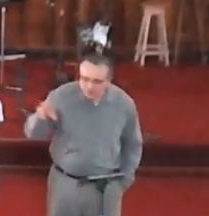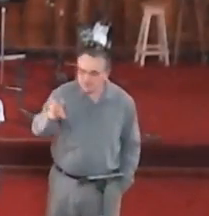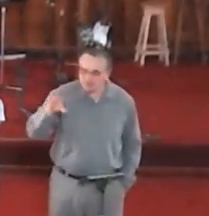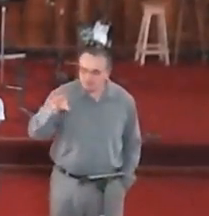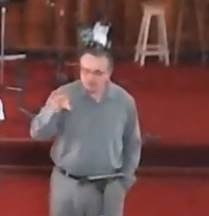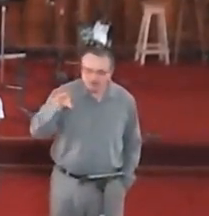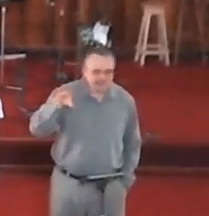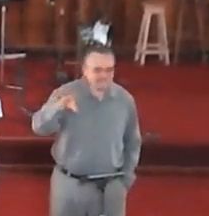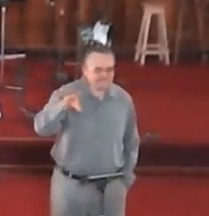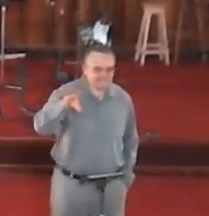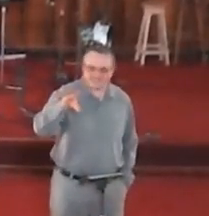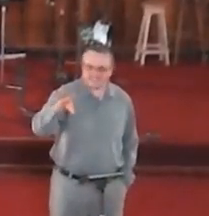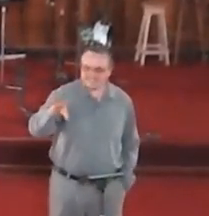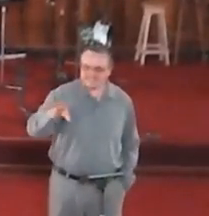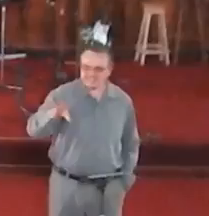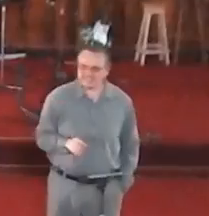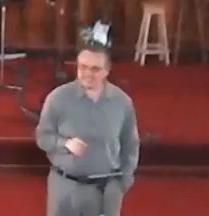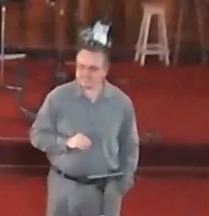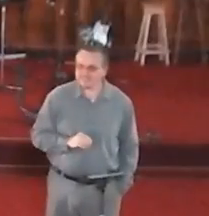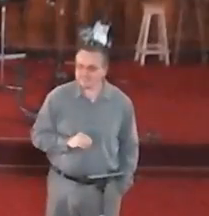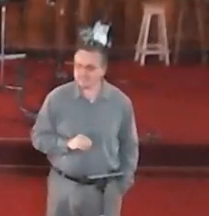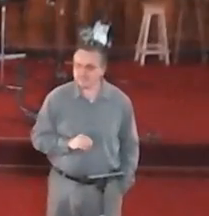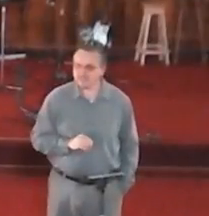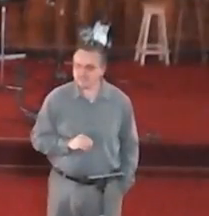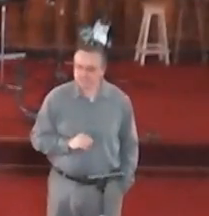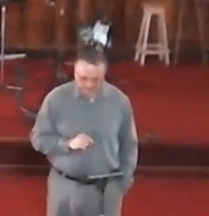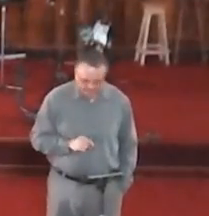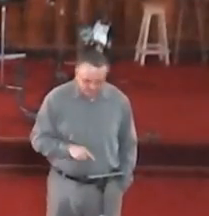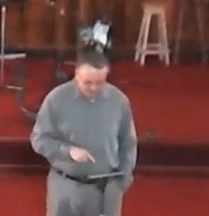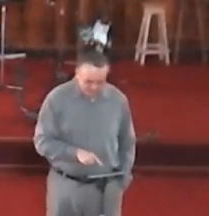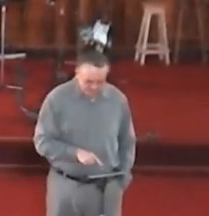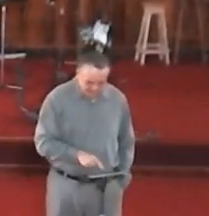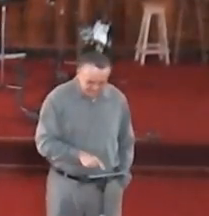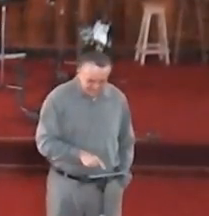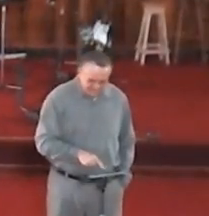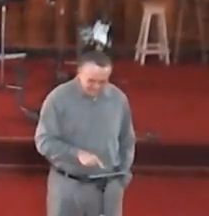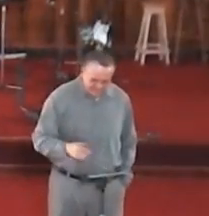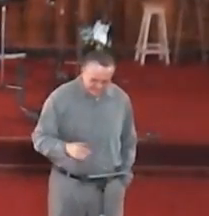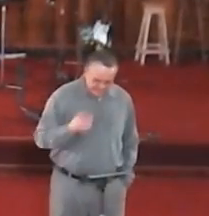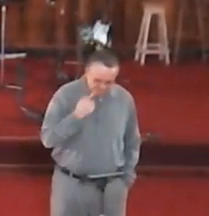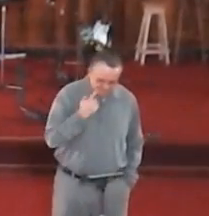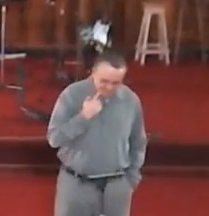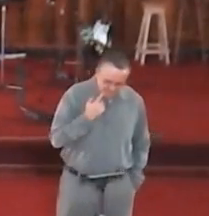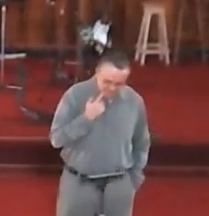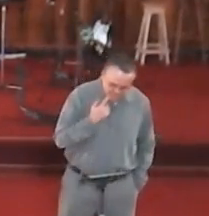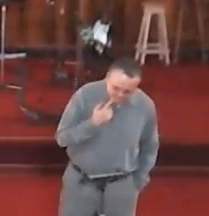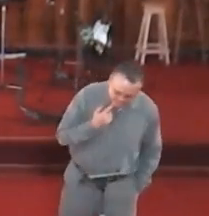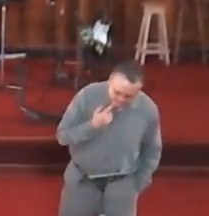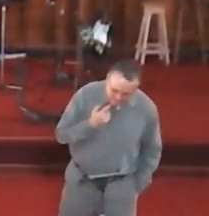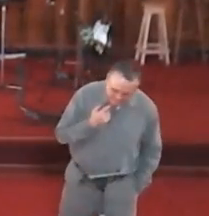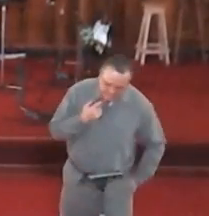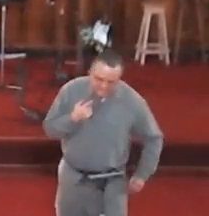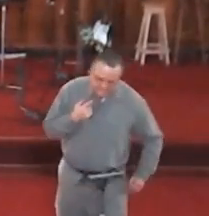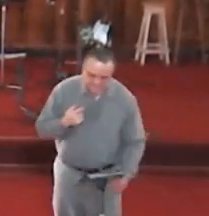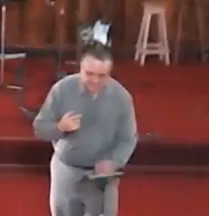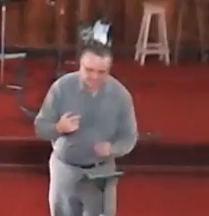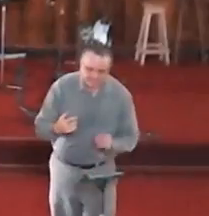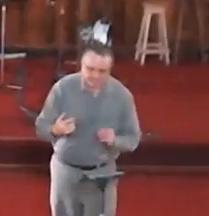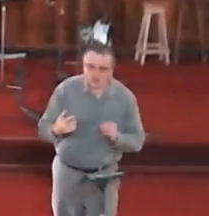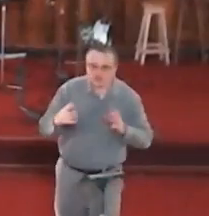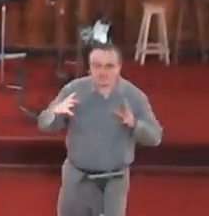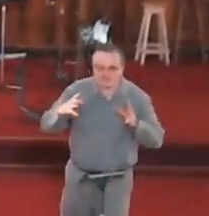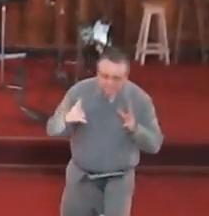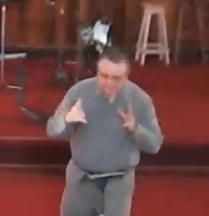Consolidó un grupo de. Ajá, ¿ok? He consolidated a group, yeah.